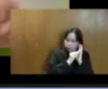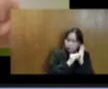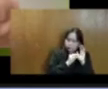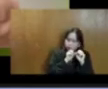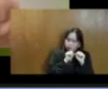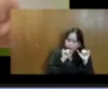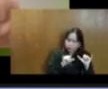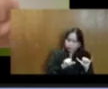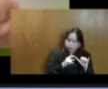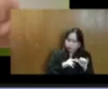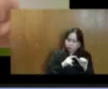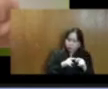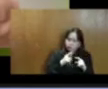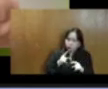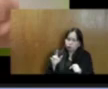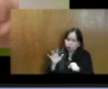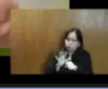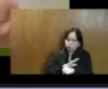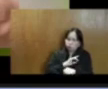the